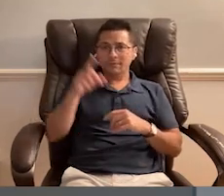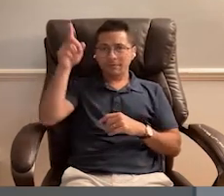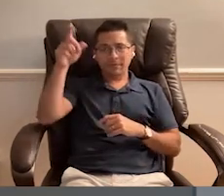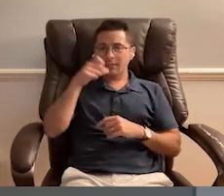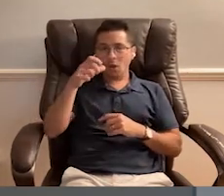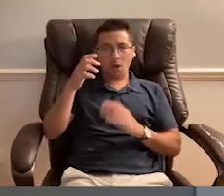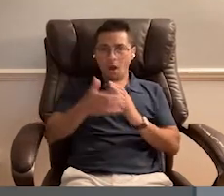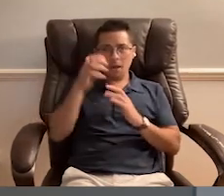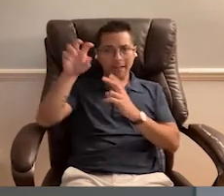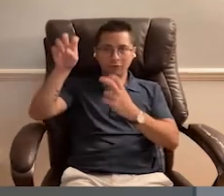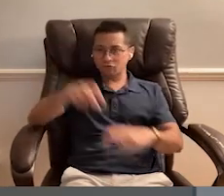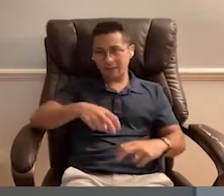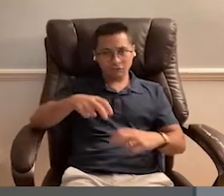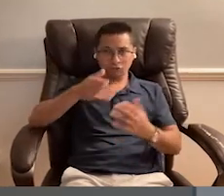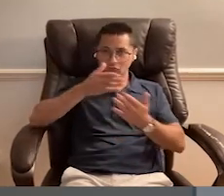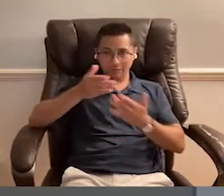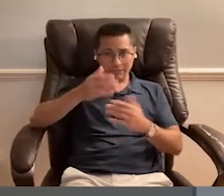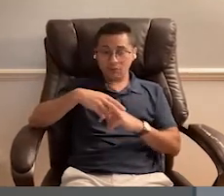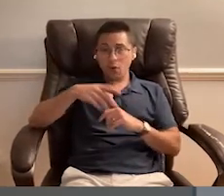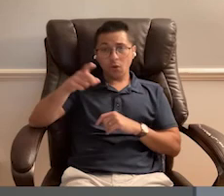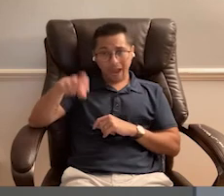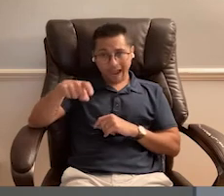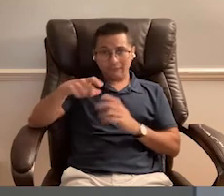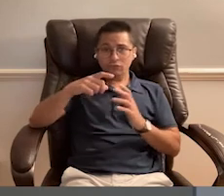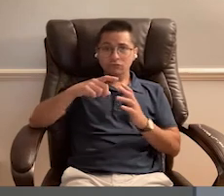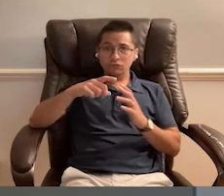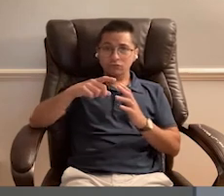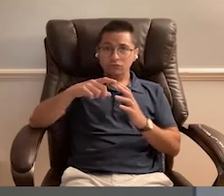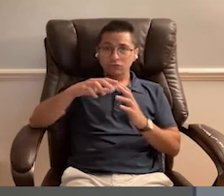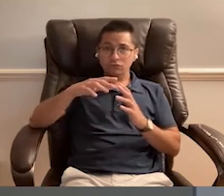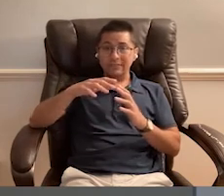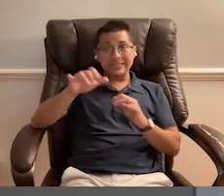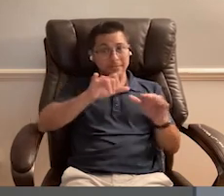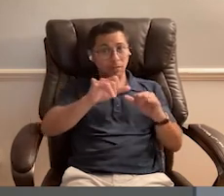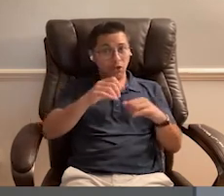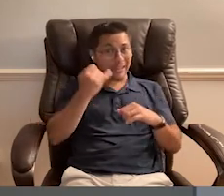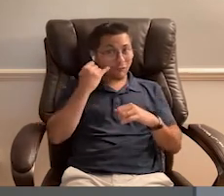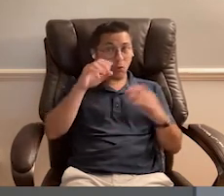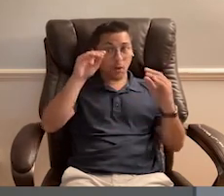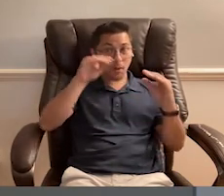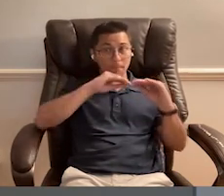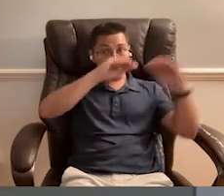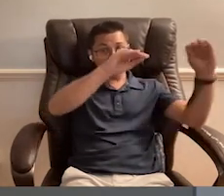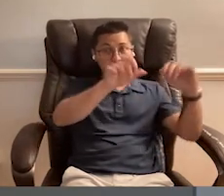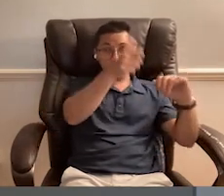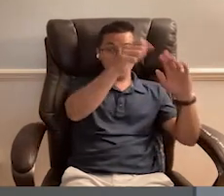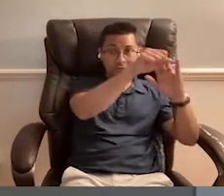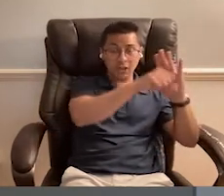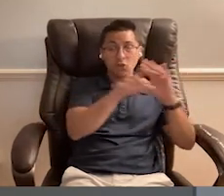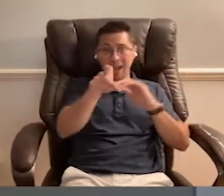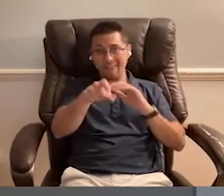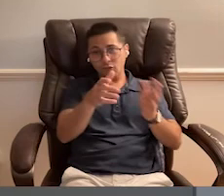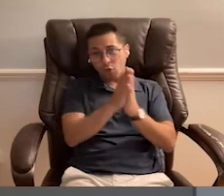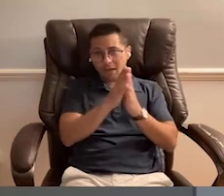or move to Florida, they don't automatically transfer services. So you would have to request,